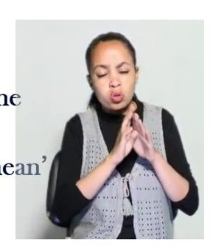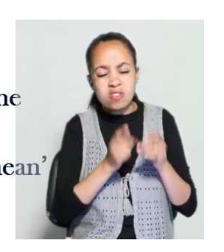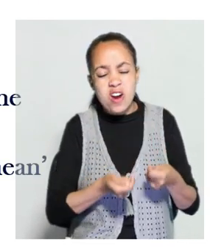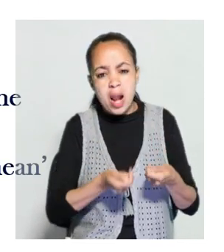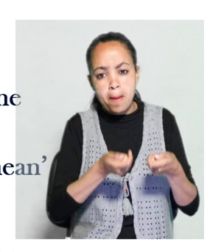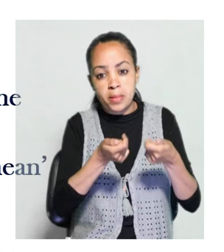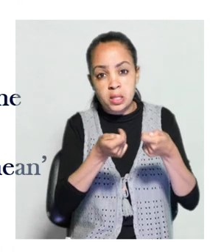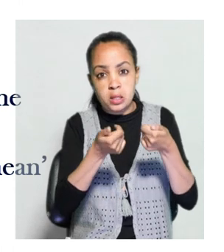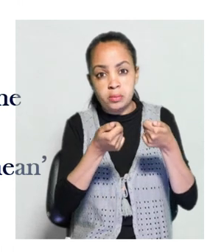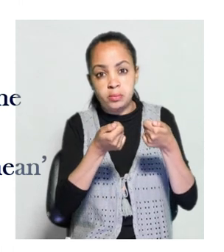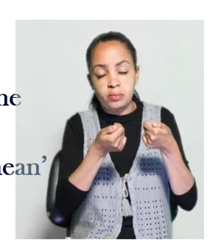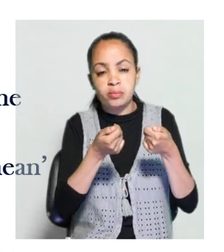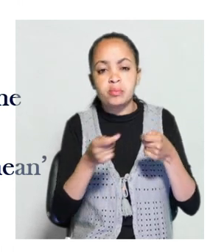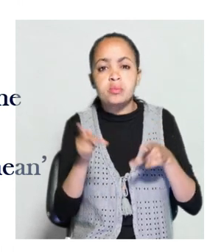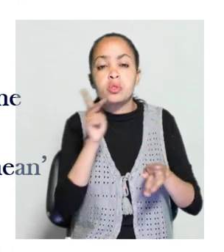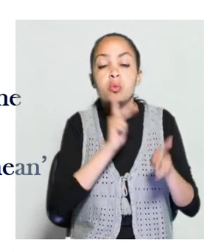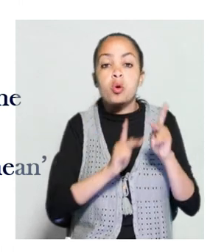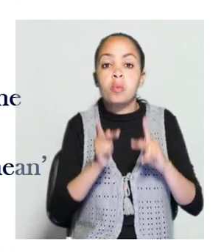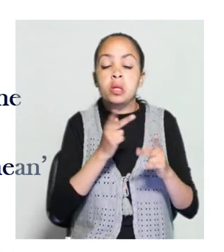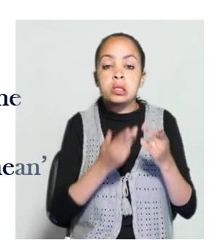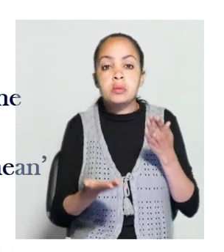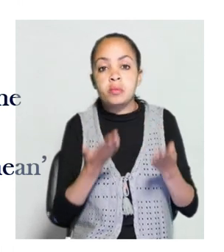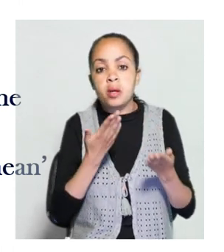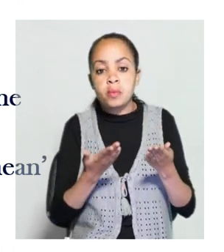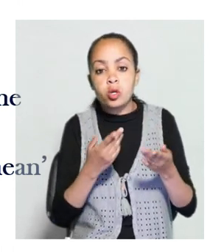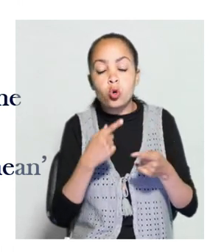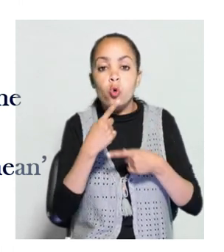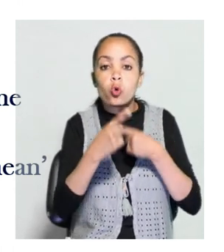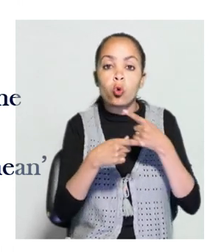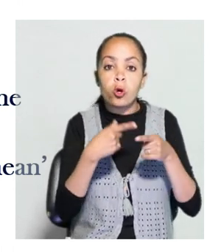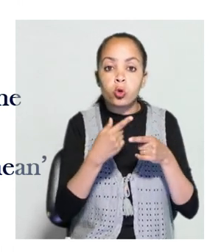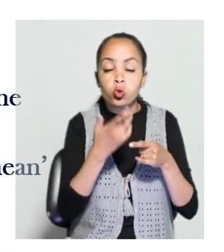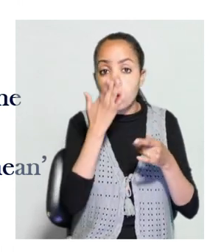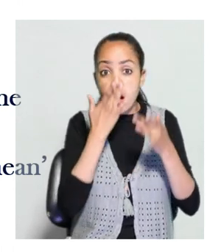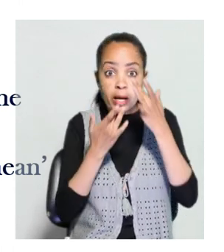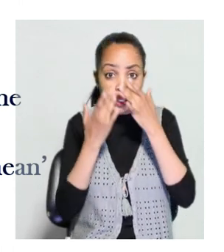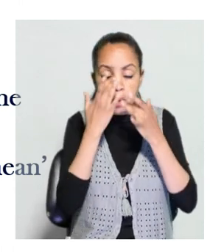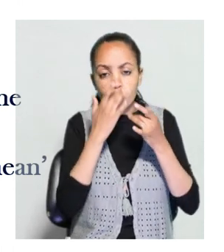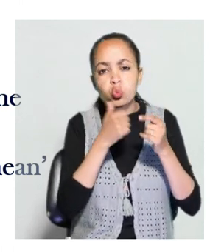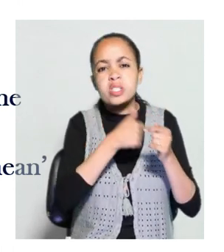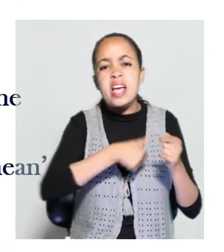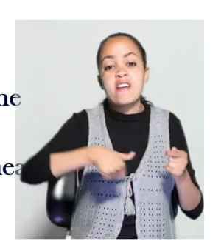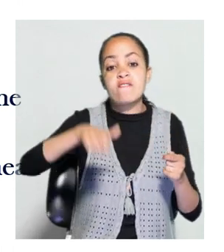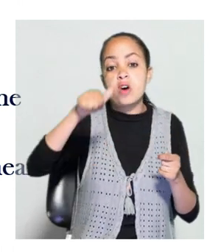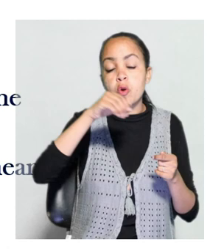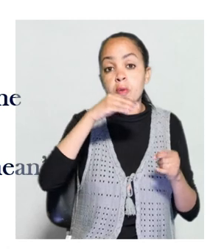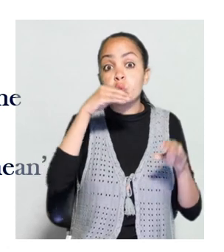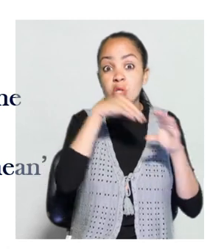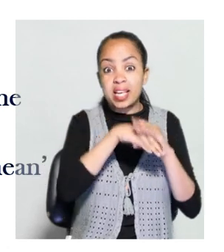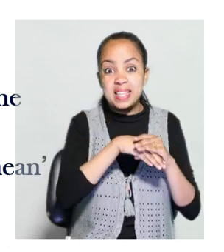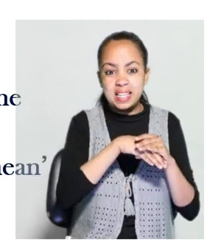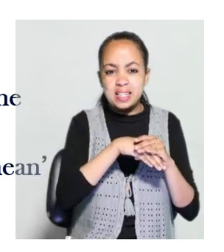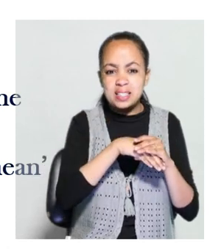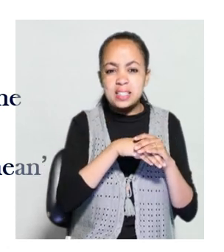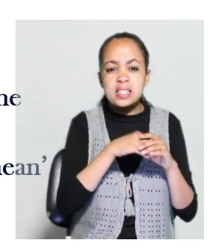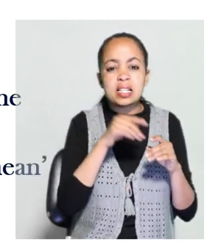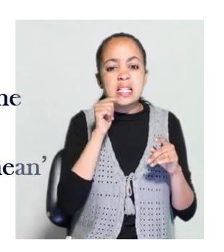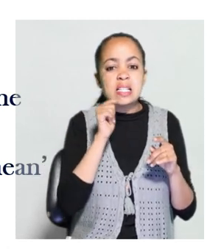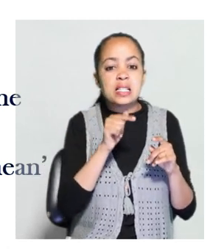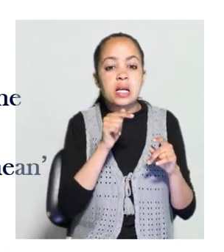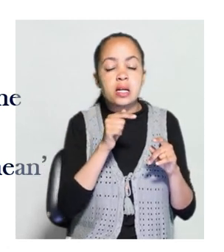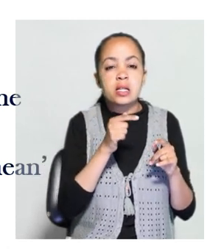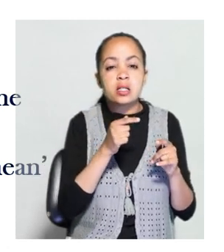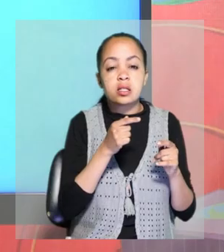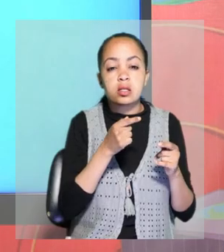rapidly. When population become going to adapt into that of the environment they enter. When there is